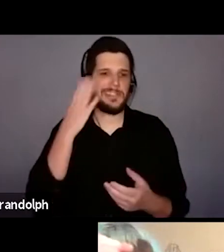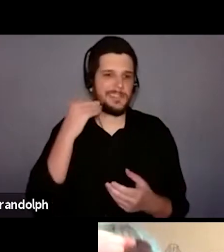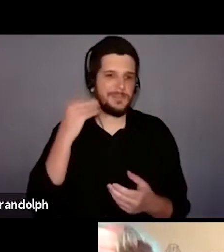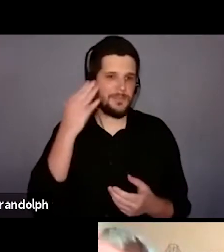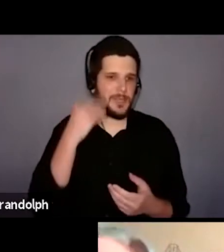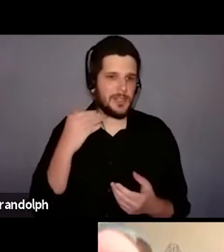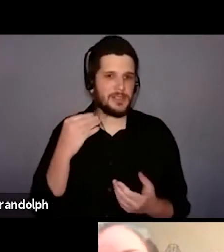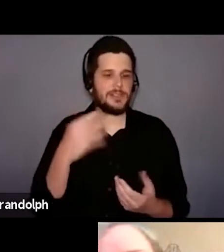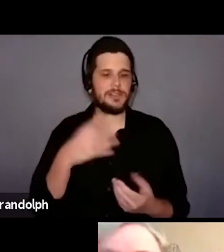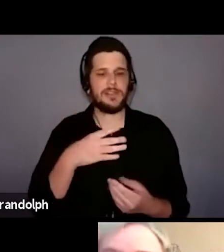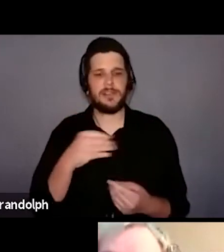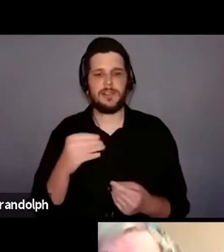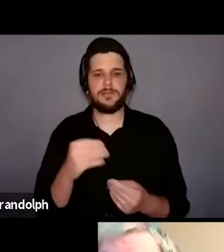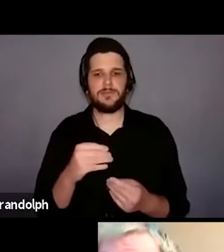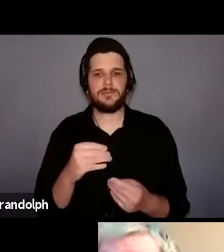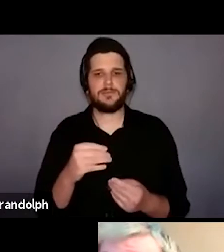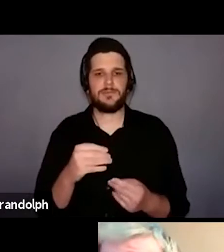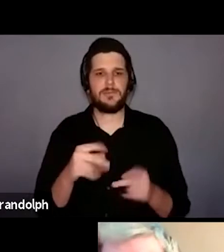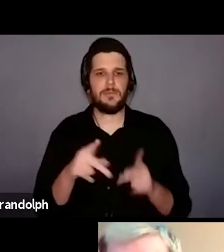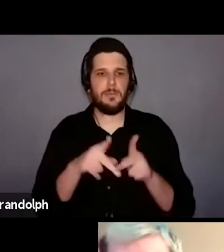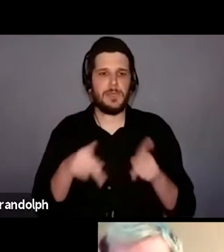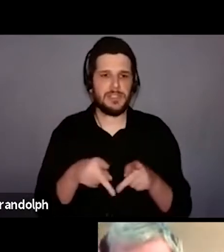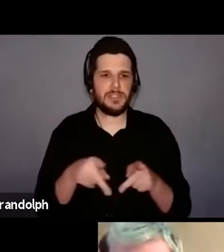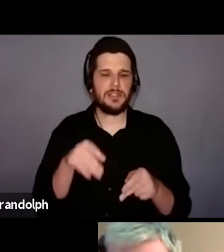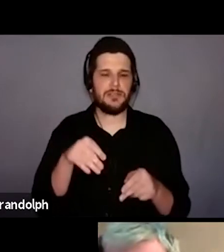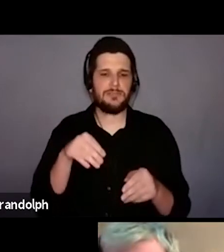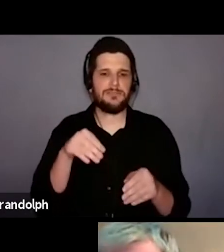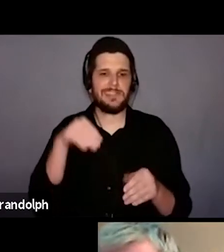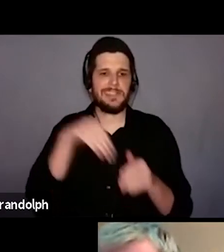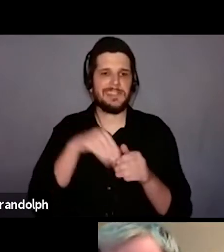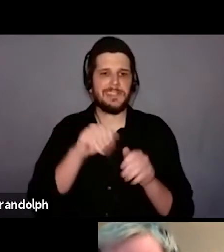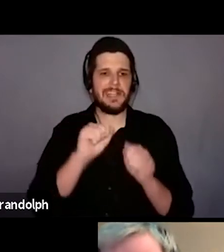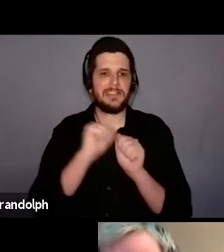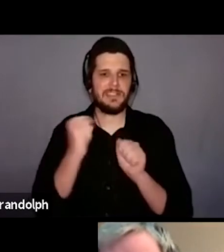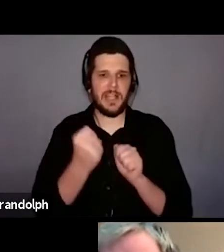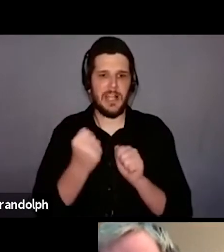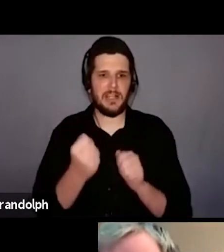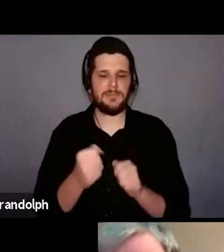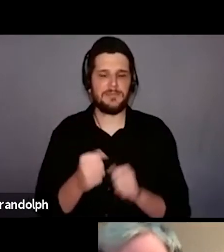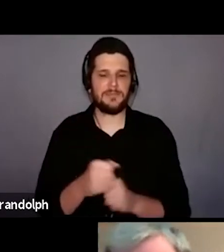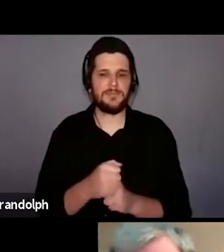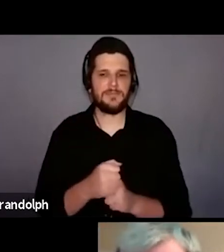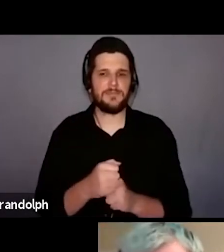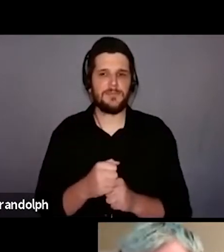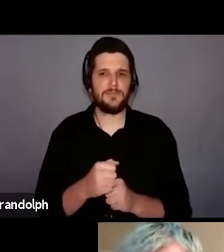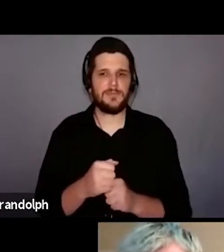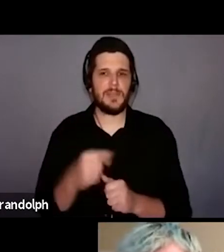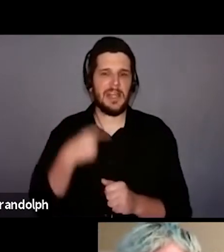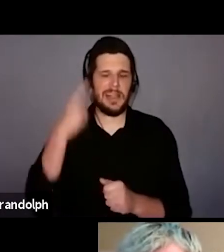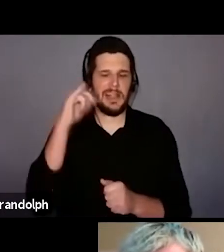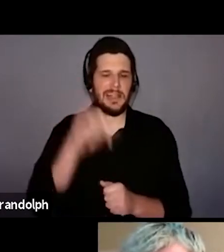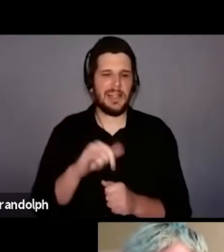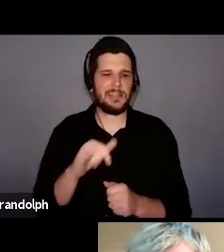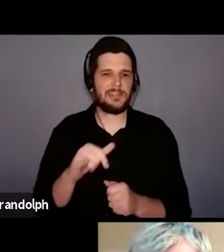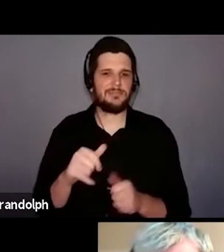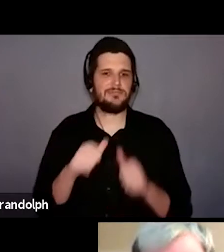experiences and positions within society. I think that that's a constant active thing. I know